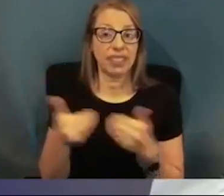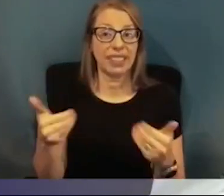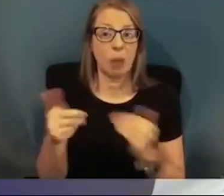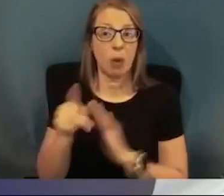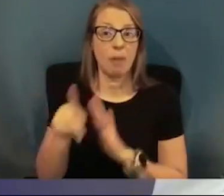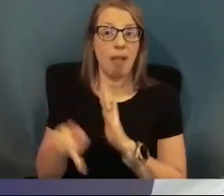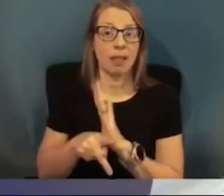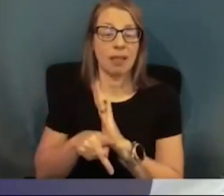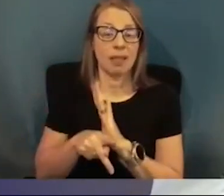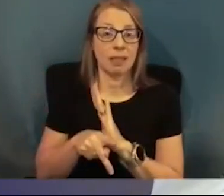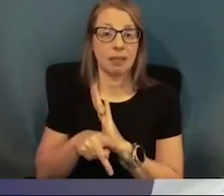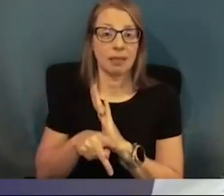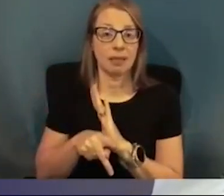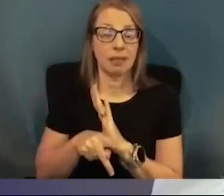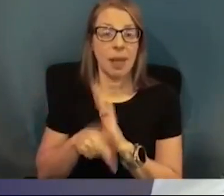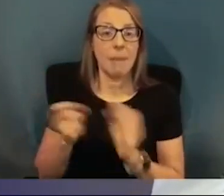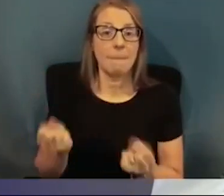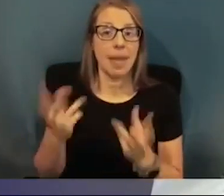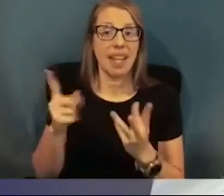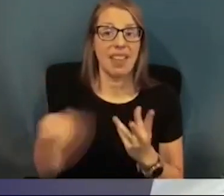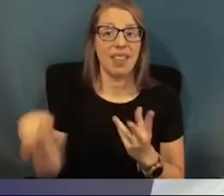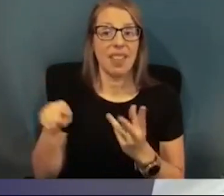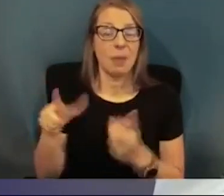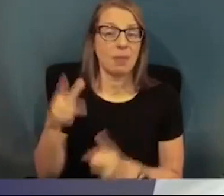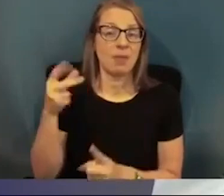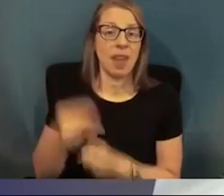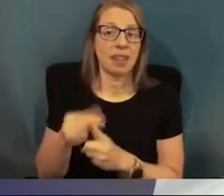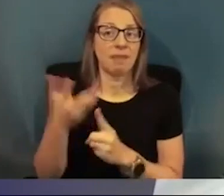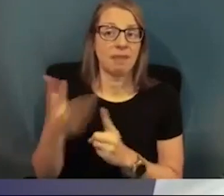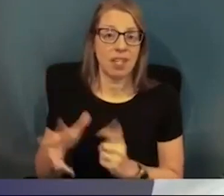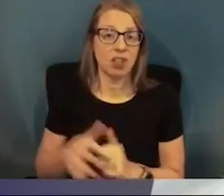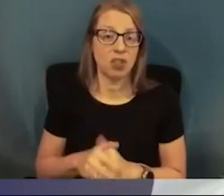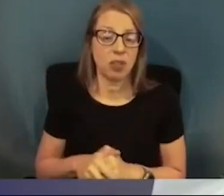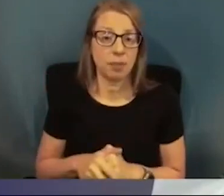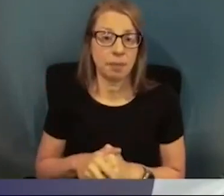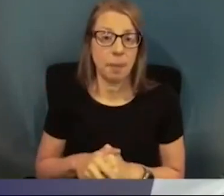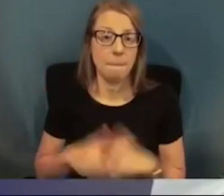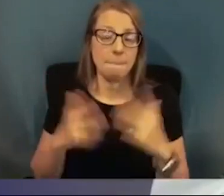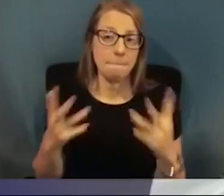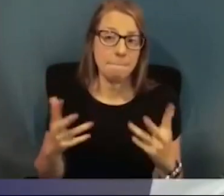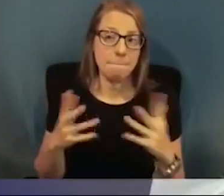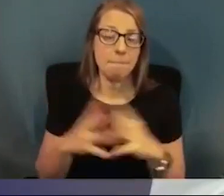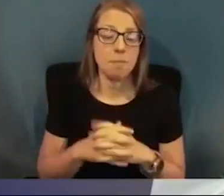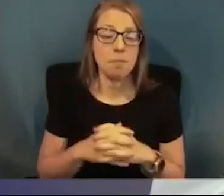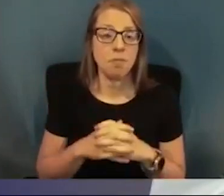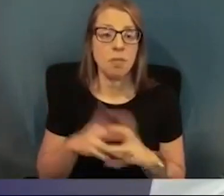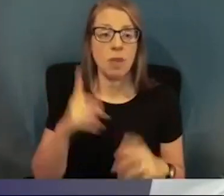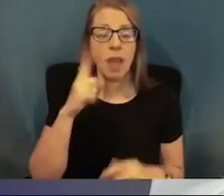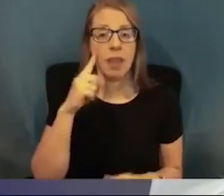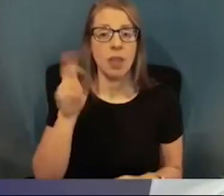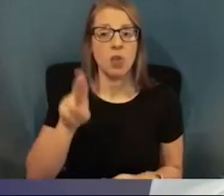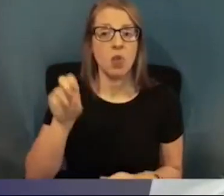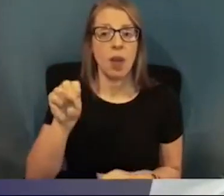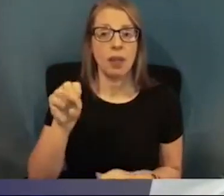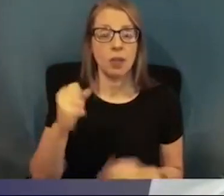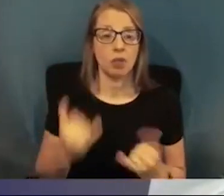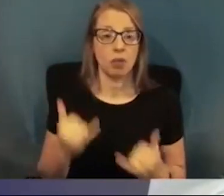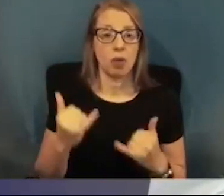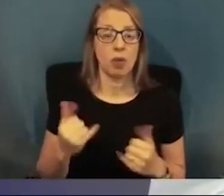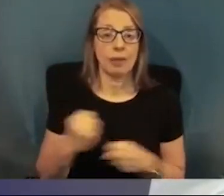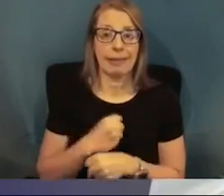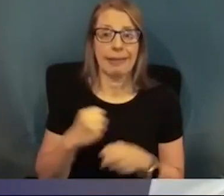because many of them have been vaccinated. I think in the United States, the current statistics